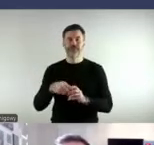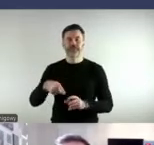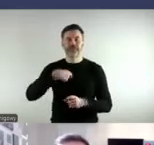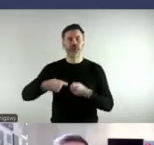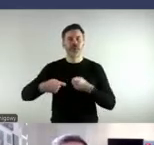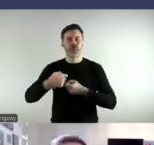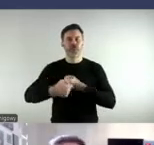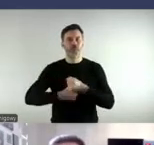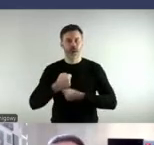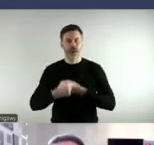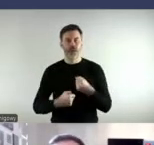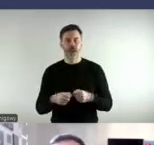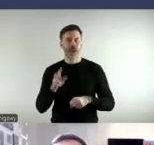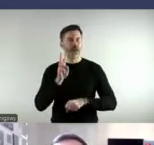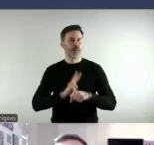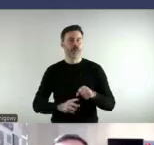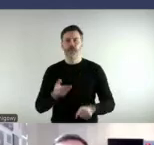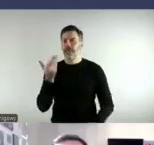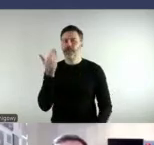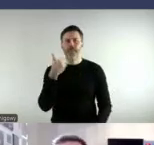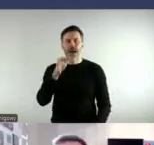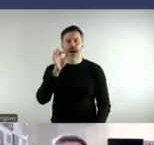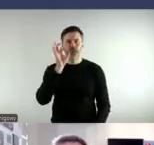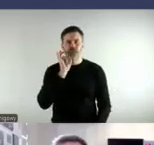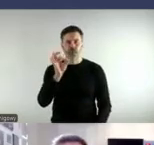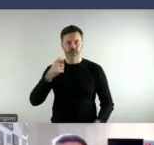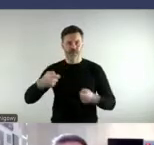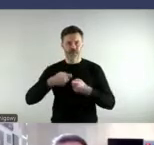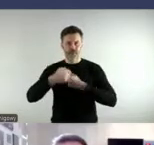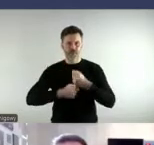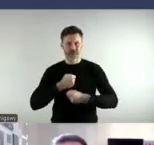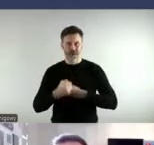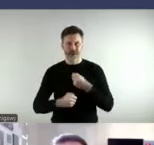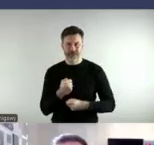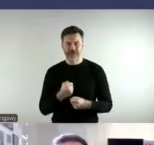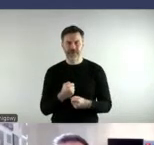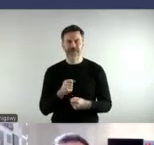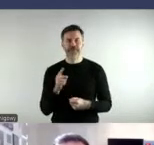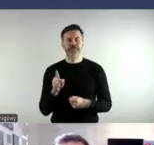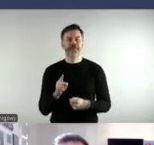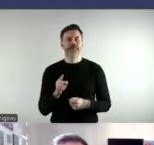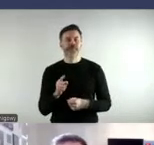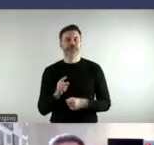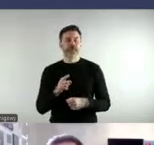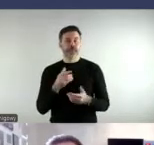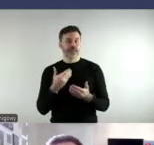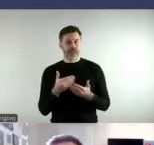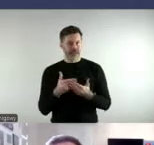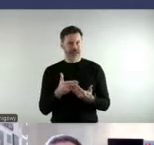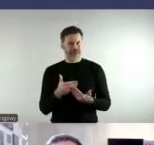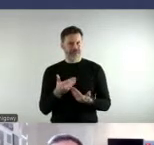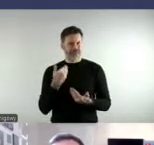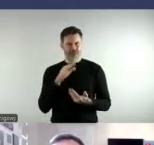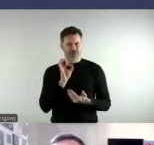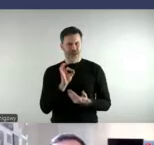też tutaj jest collaboration bardzo dobra. Muszę też podkreślić, here tak with w the police is przypadku, really, really good. Państwowej Straży Pożarnej. Dlaczego mówię bardzo And for dobra? example, Dlatego, że same as with